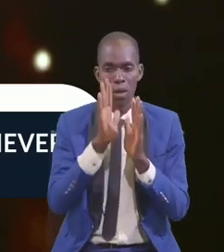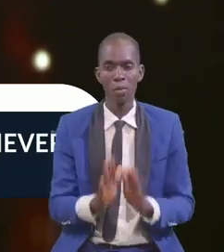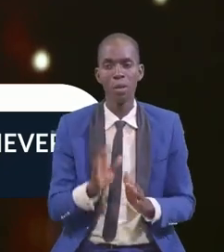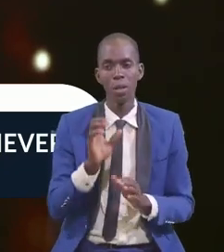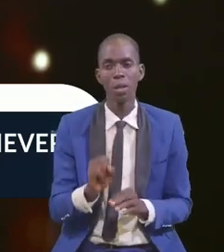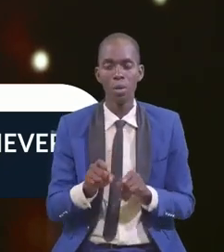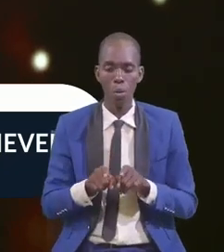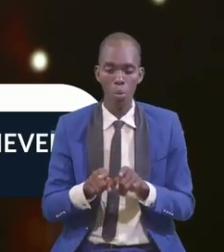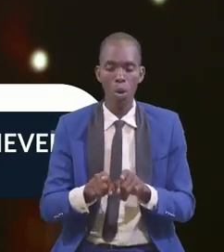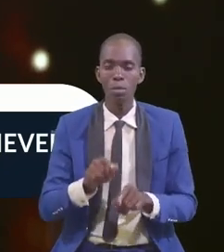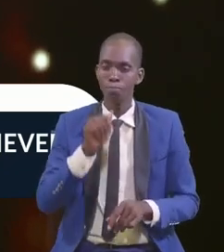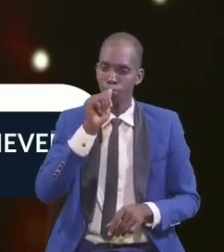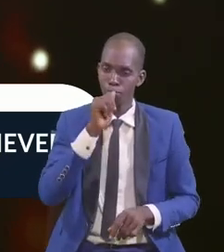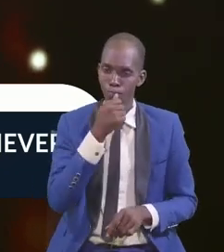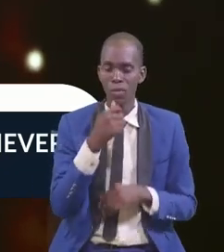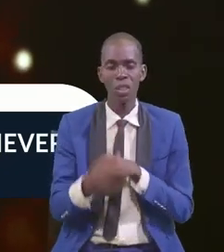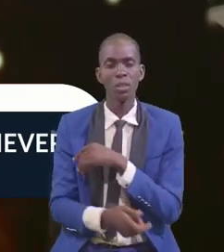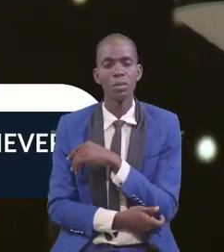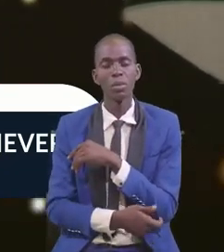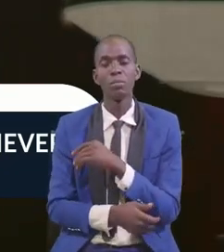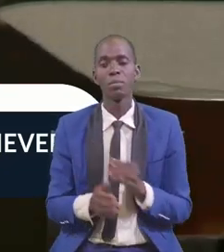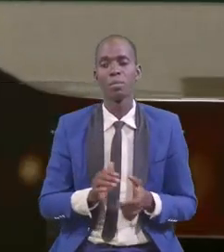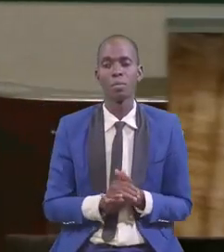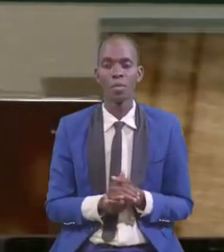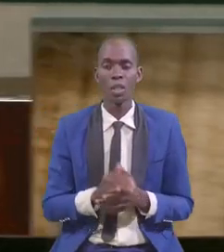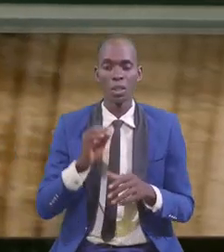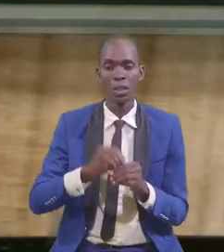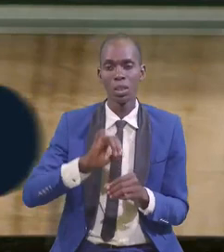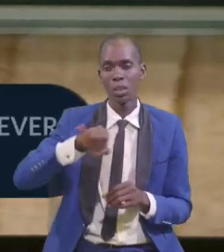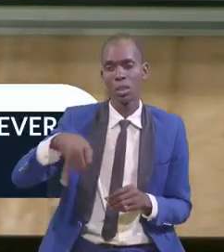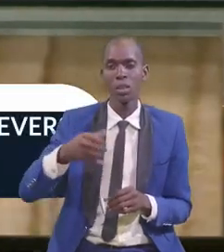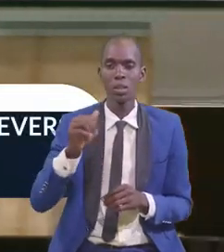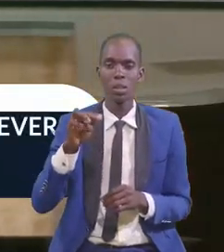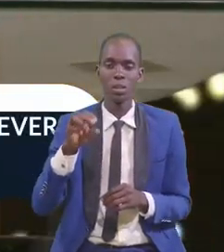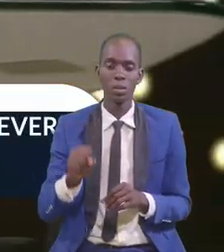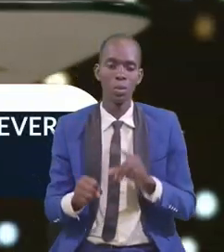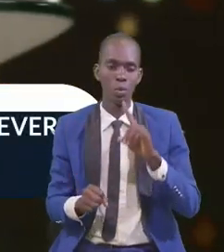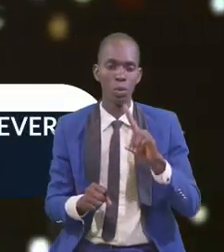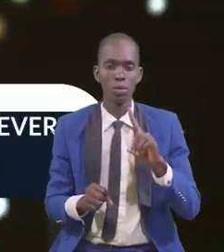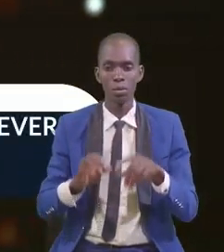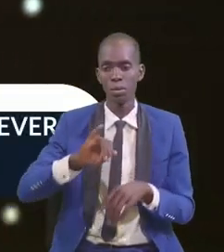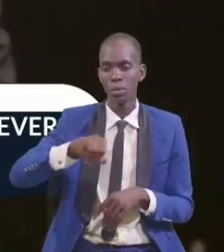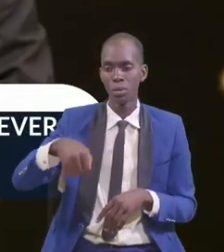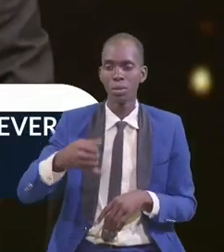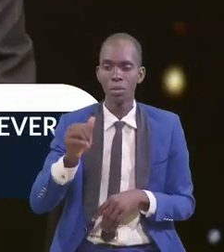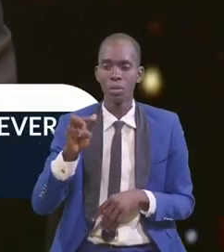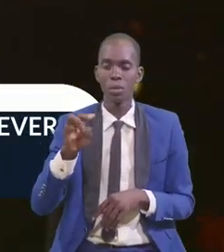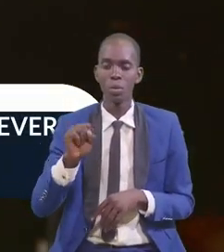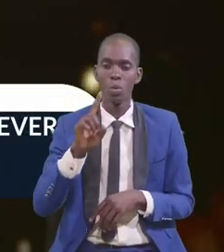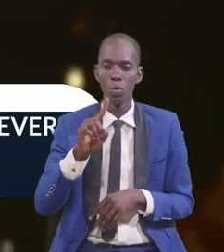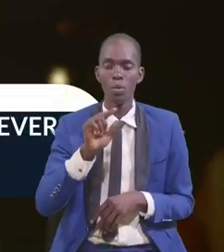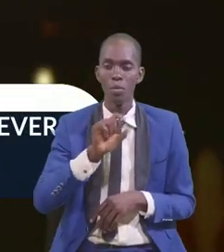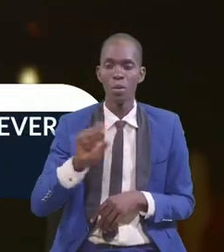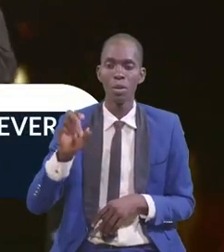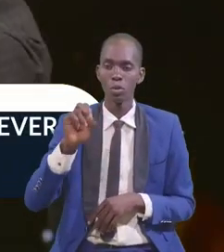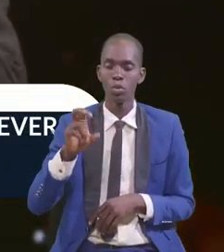while enduring temptations. We're looking at James chapter 1. We're looking at verse 12, the first part